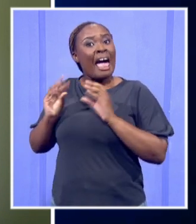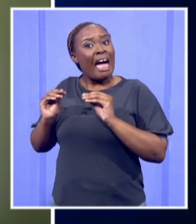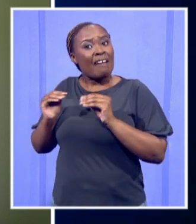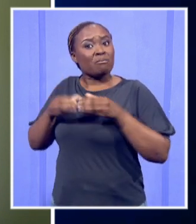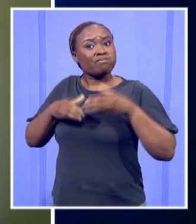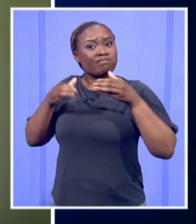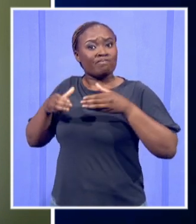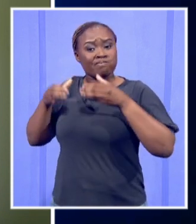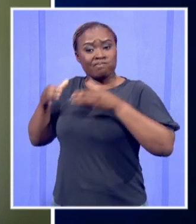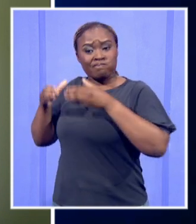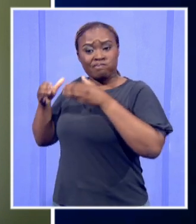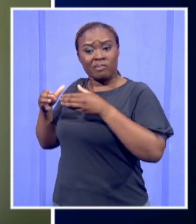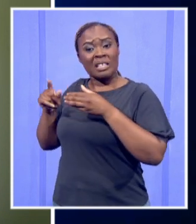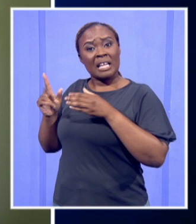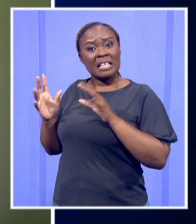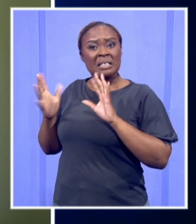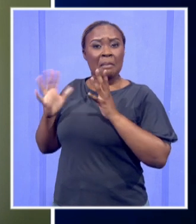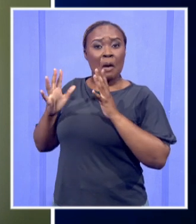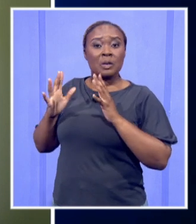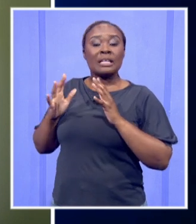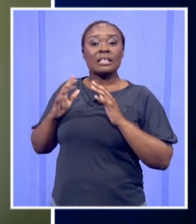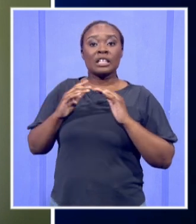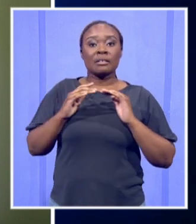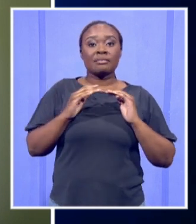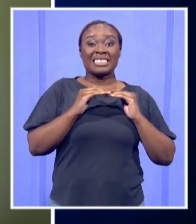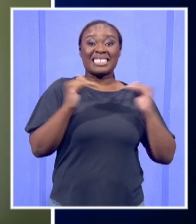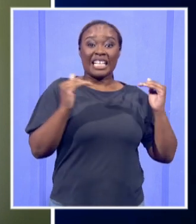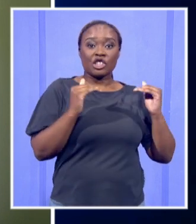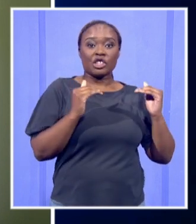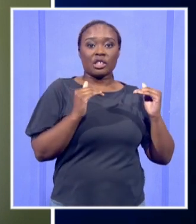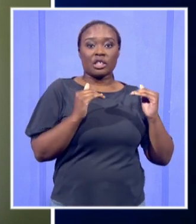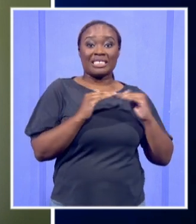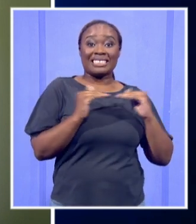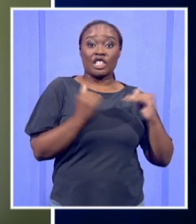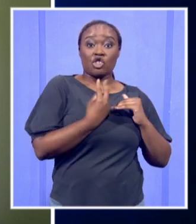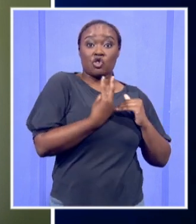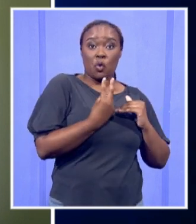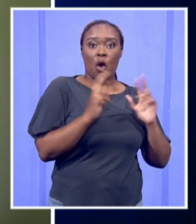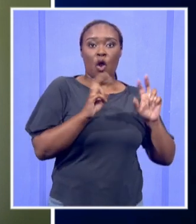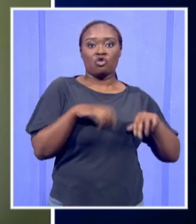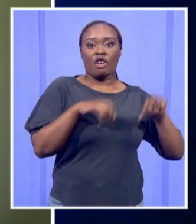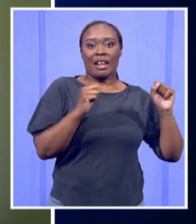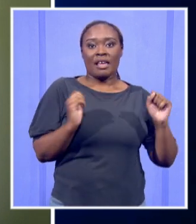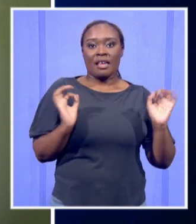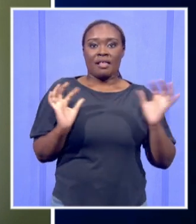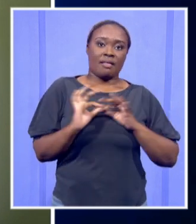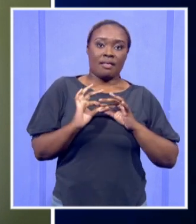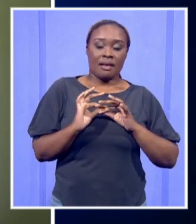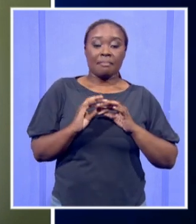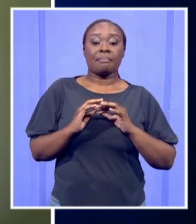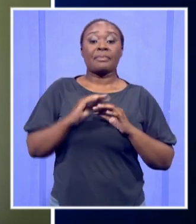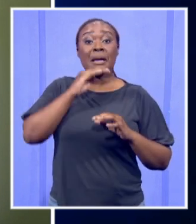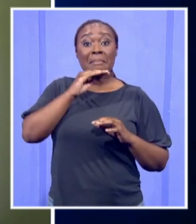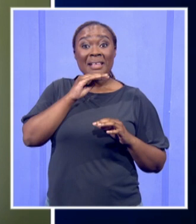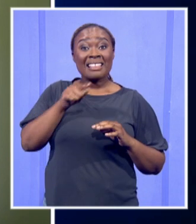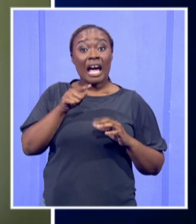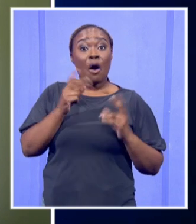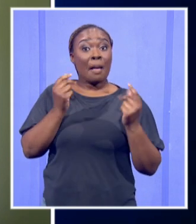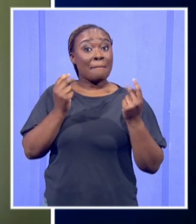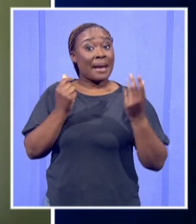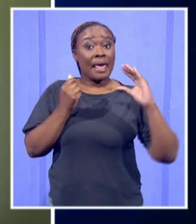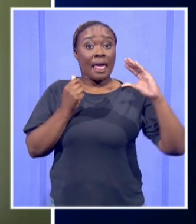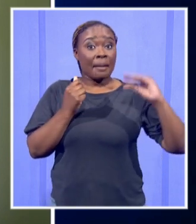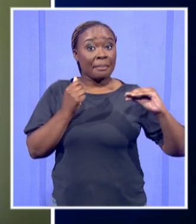which is equivalent to 2 stages of load shedding. So this new policy that was instituted as a result of lack of money and lack